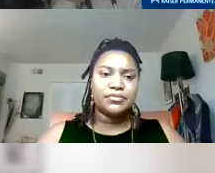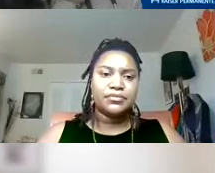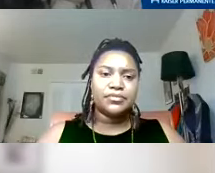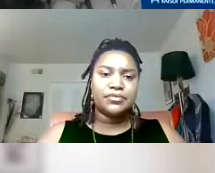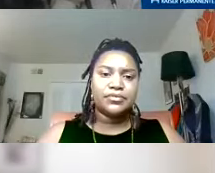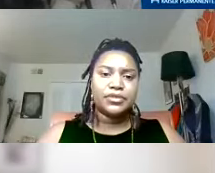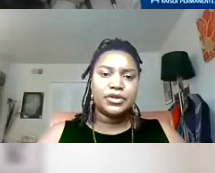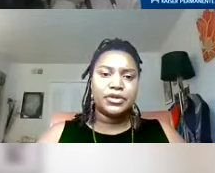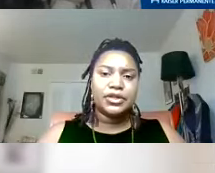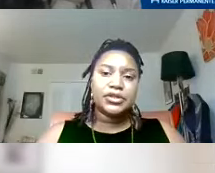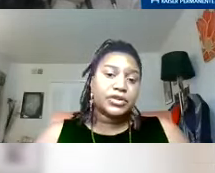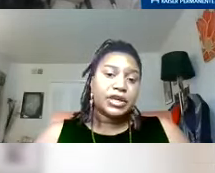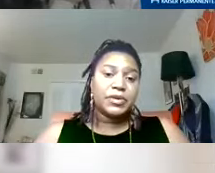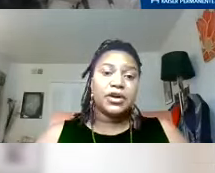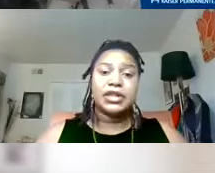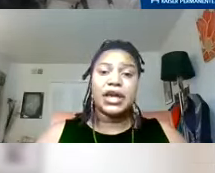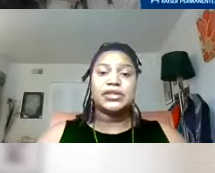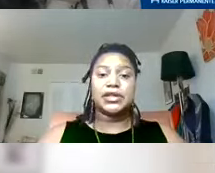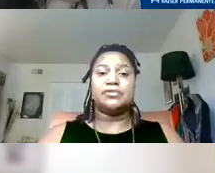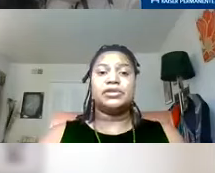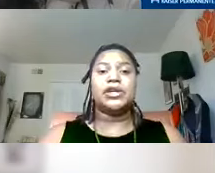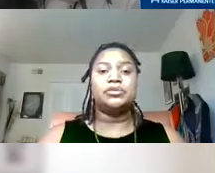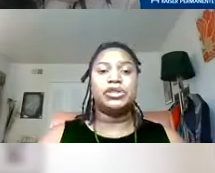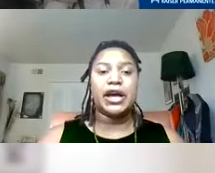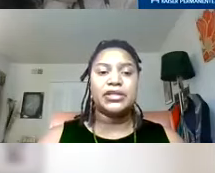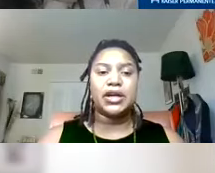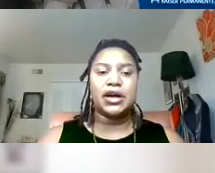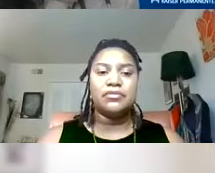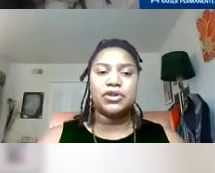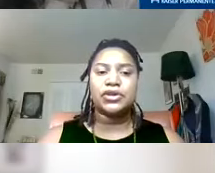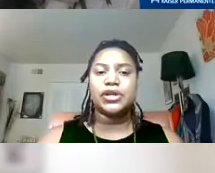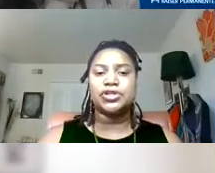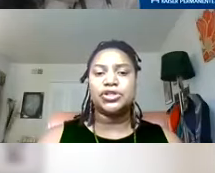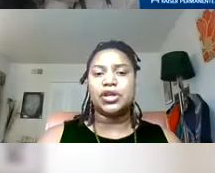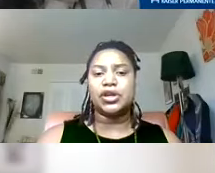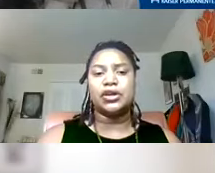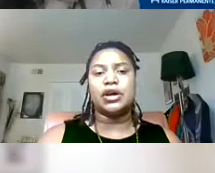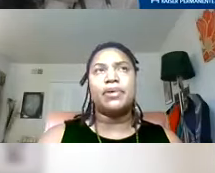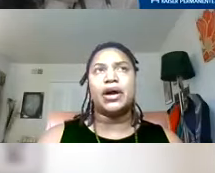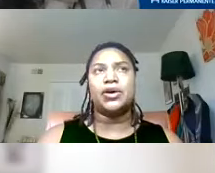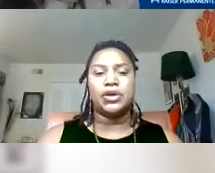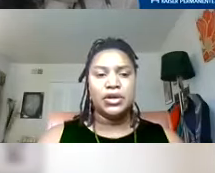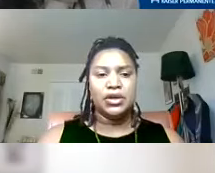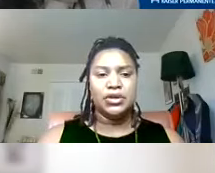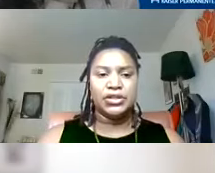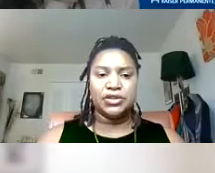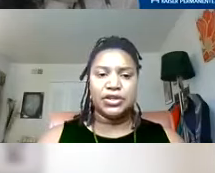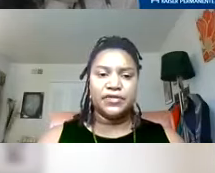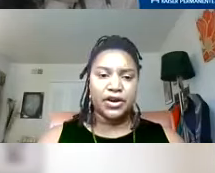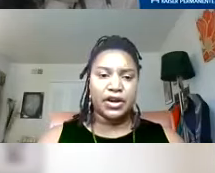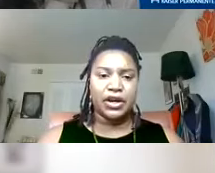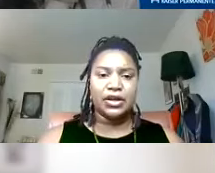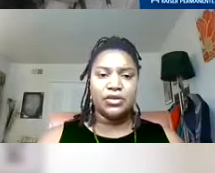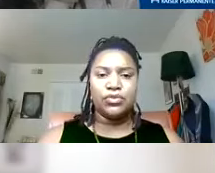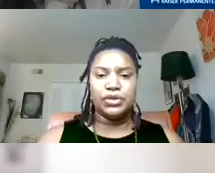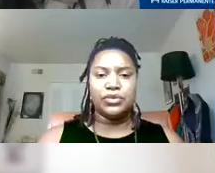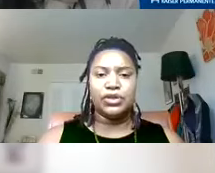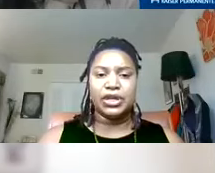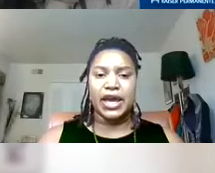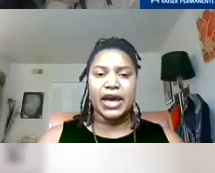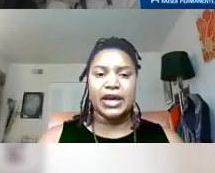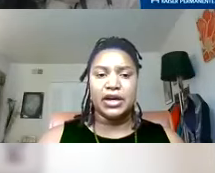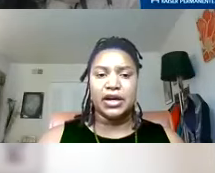Okay. So keeping on that same subject, there's a question here about the Delta variant